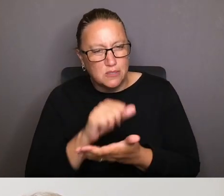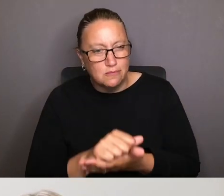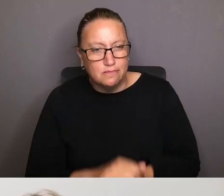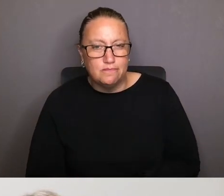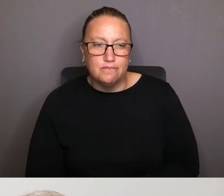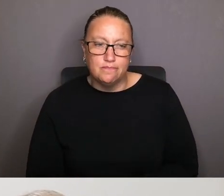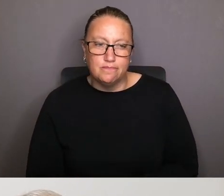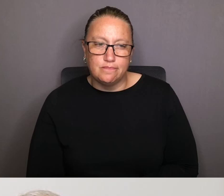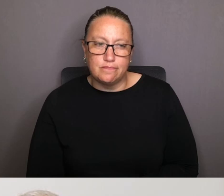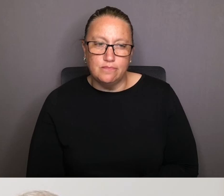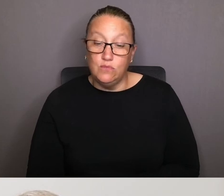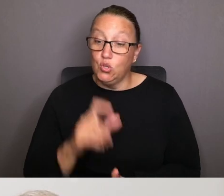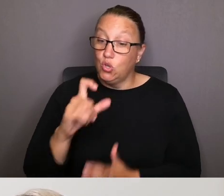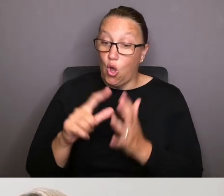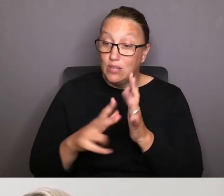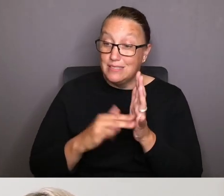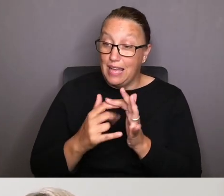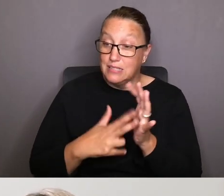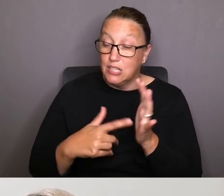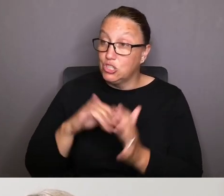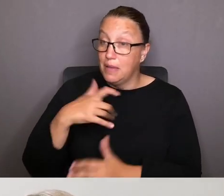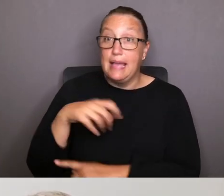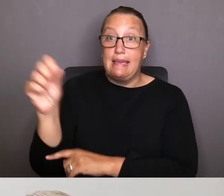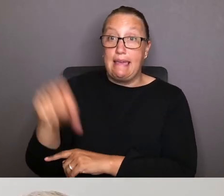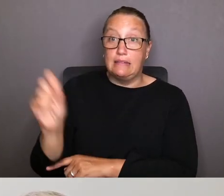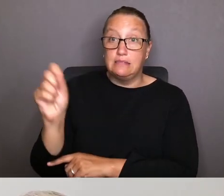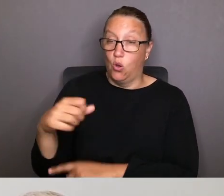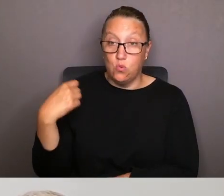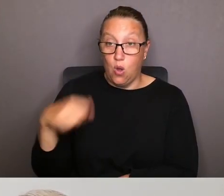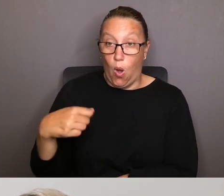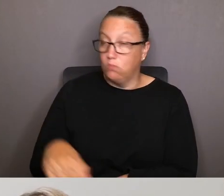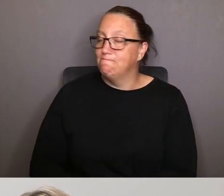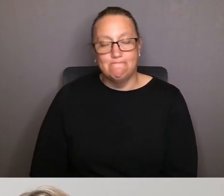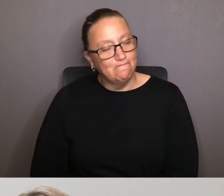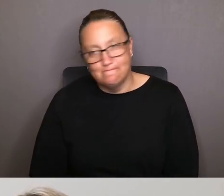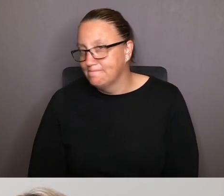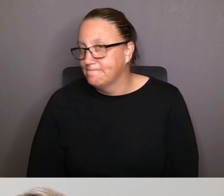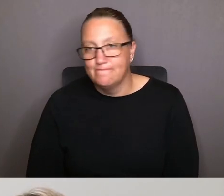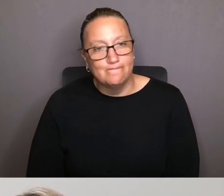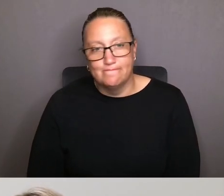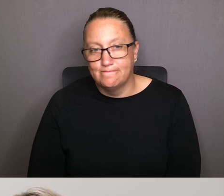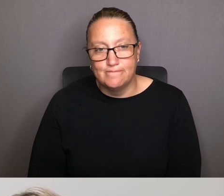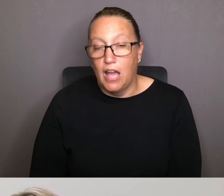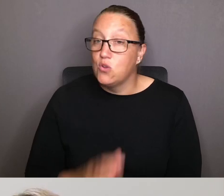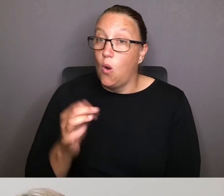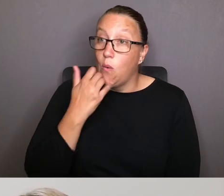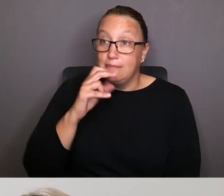is there? No, absolutely right. And it's not always verbal too. And when we're thinking